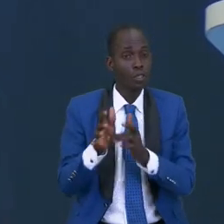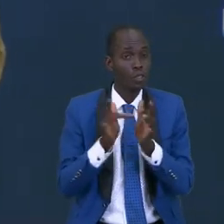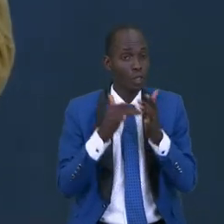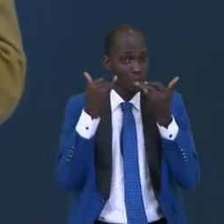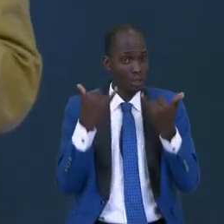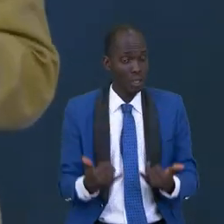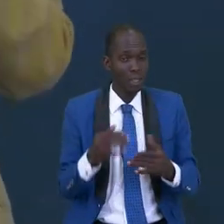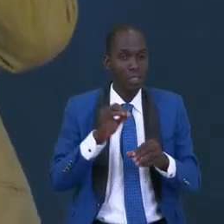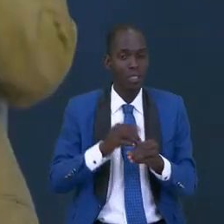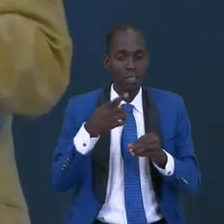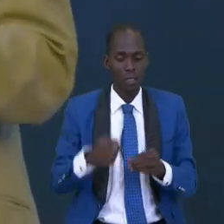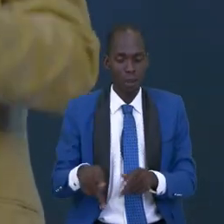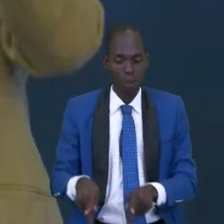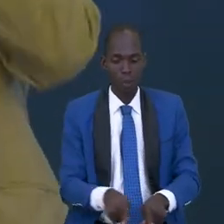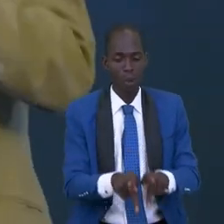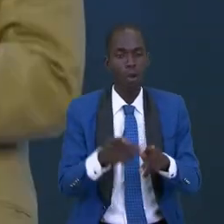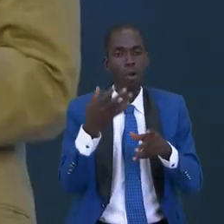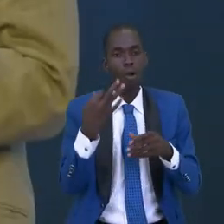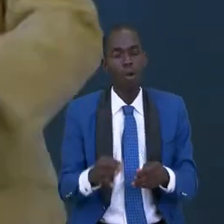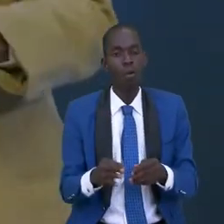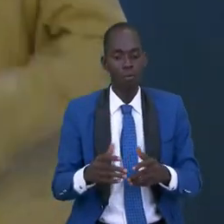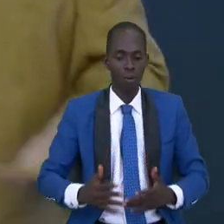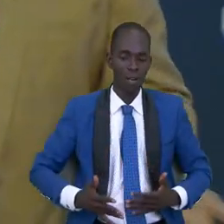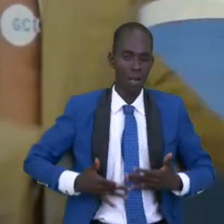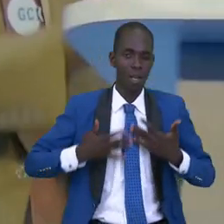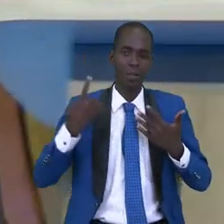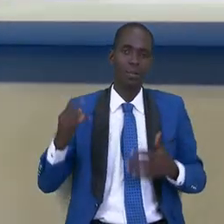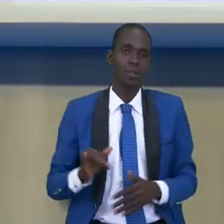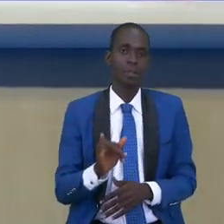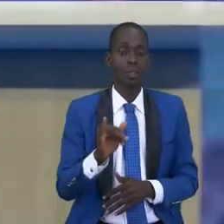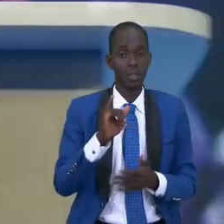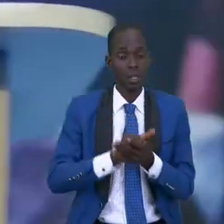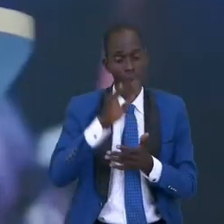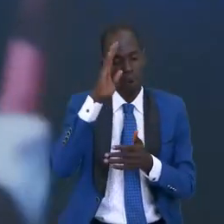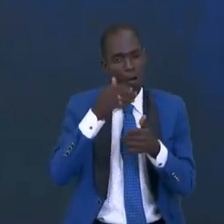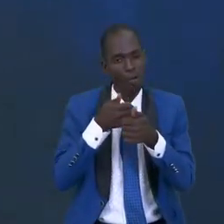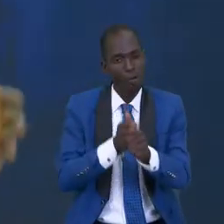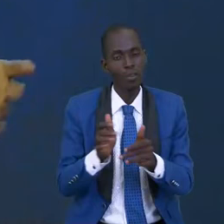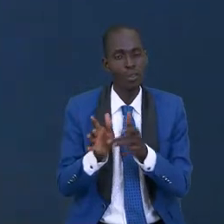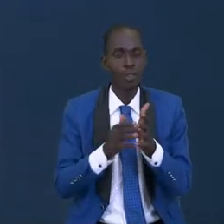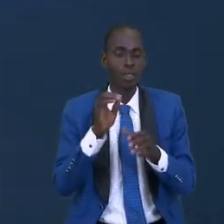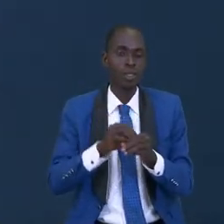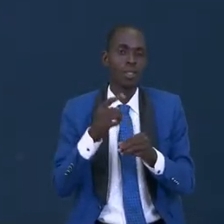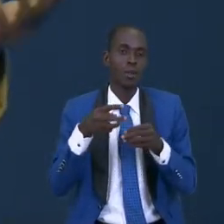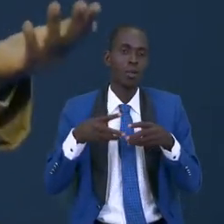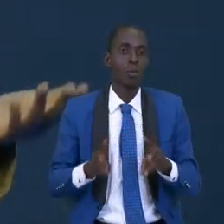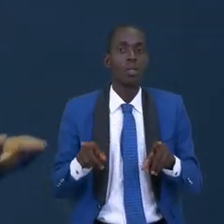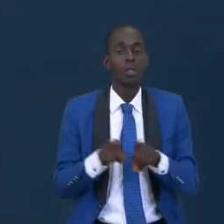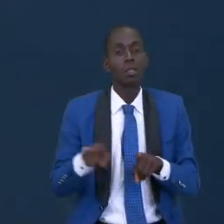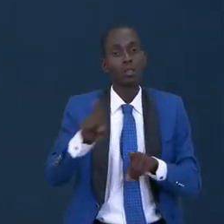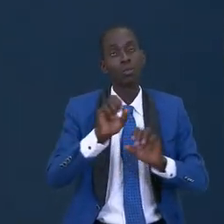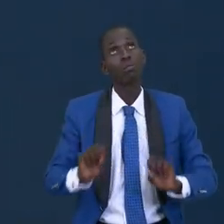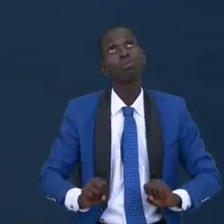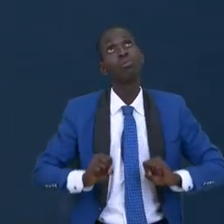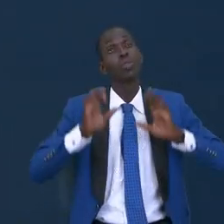in the path of life eternal. He followed Jesus in the way. As you give your life to the